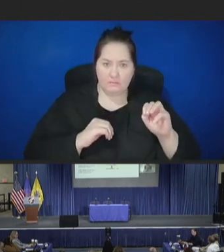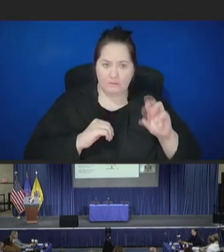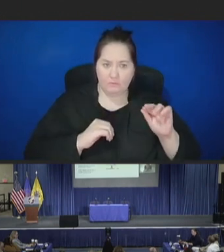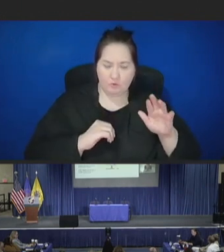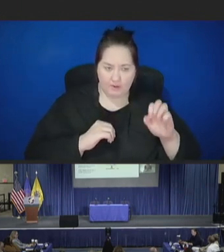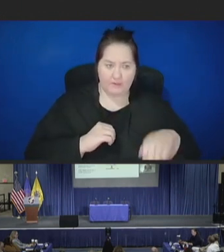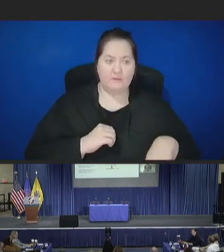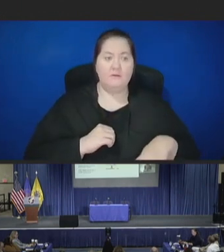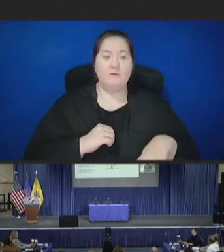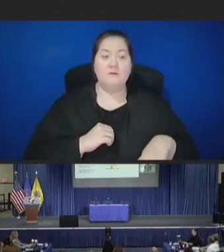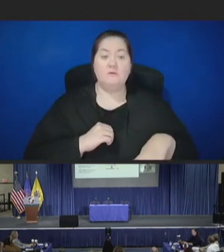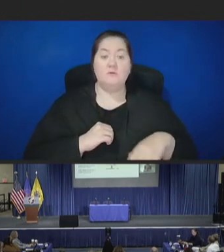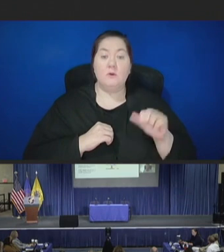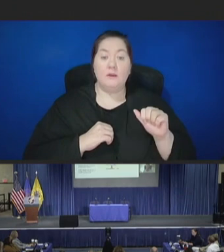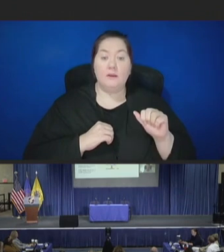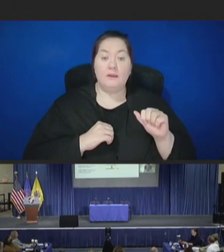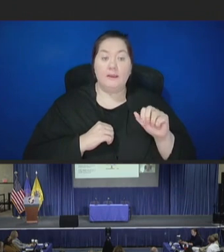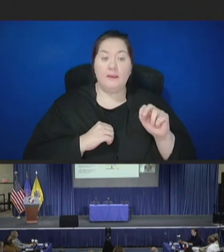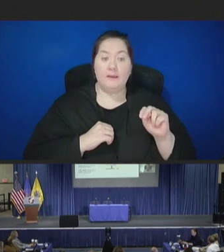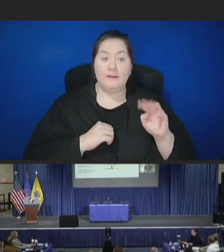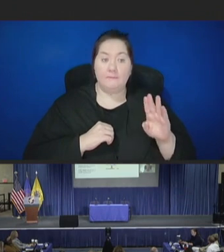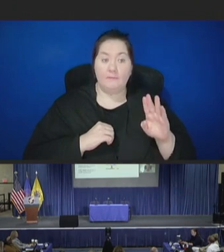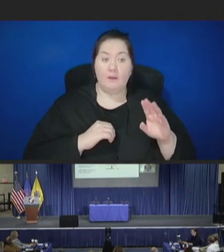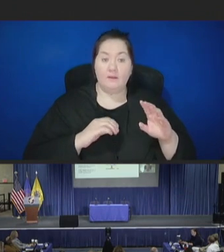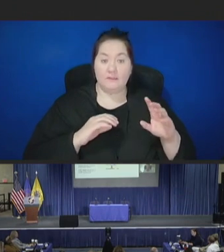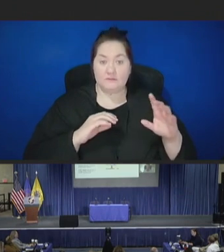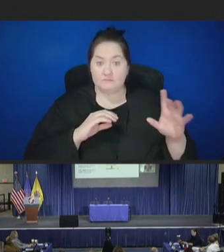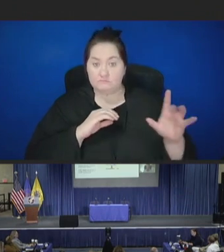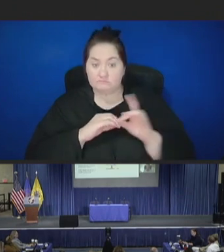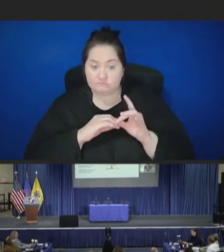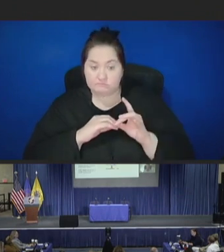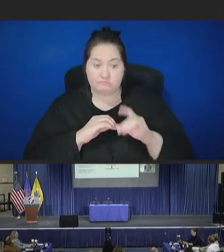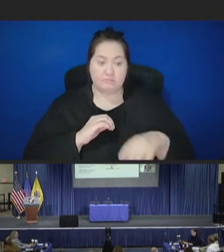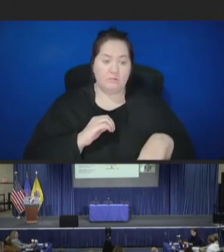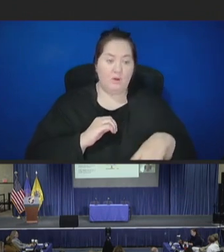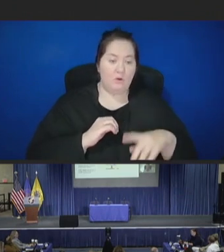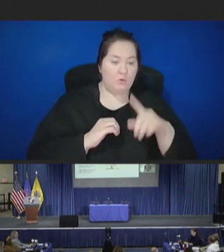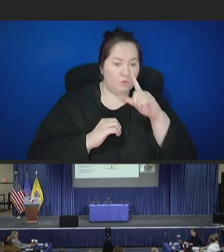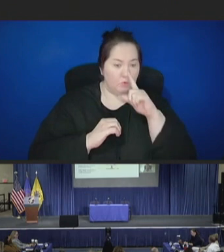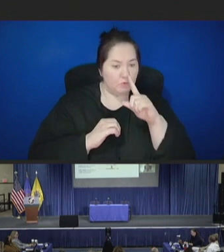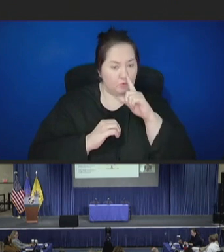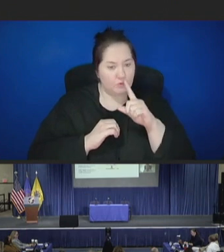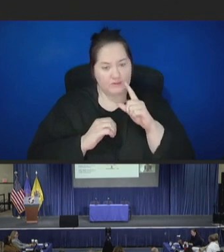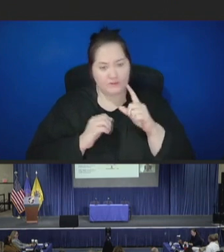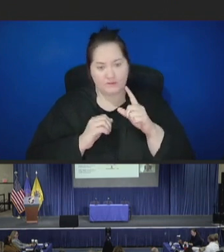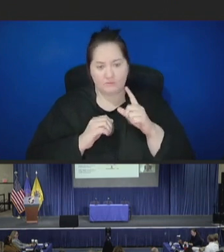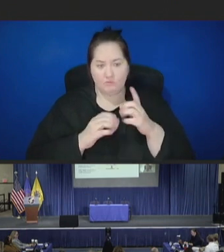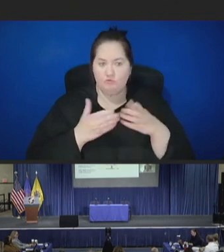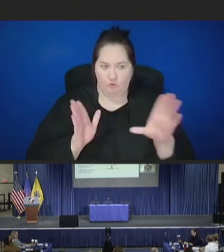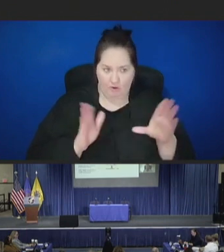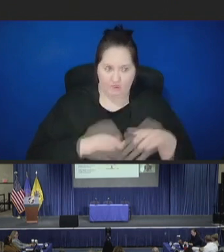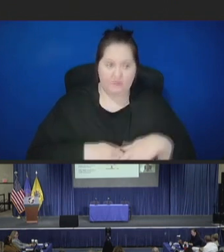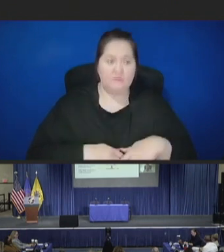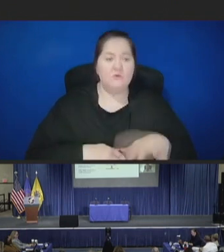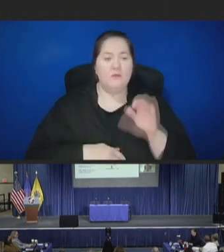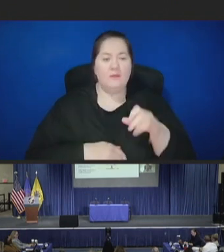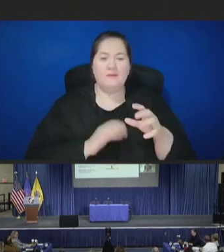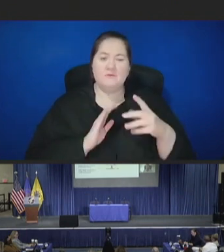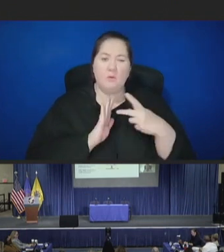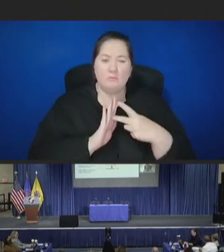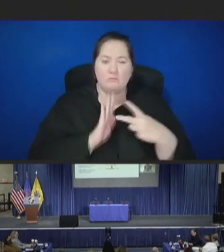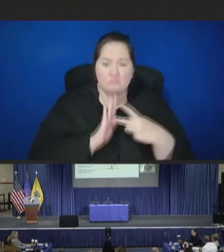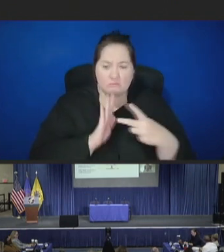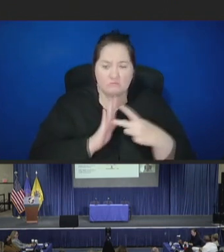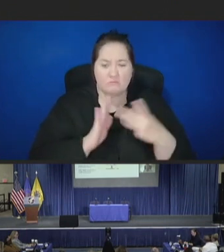therefore antibodies that target this region are usually very, very broadly neutralizing. So this antibody 10E8, which is kind of our prototype, our target,